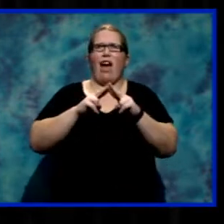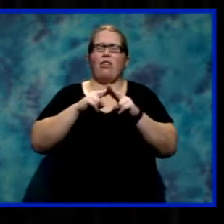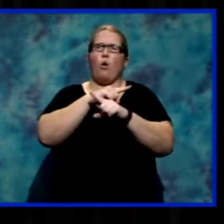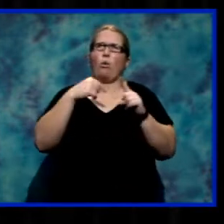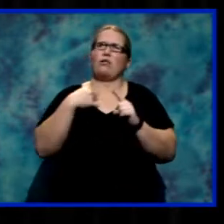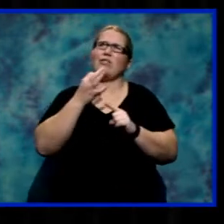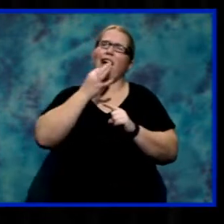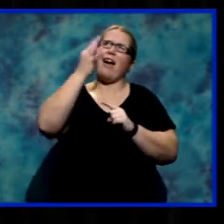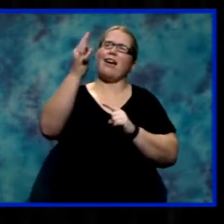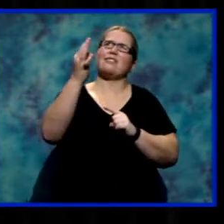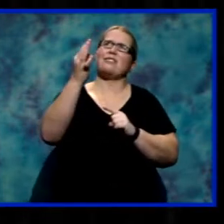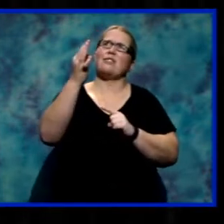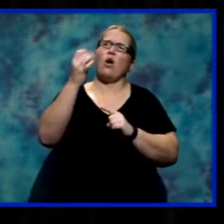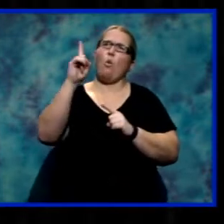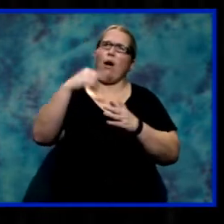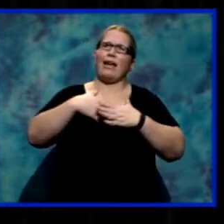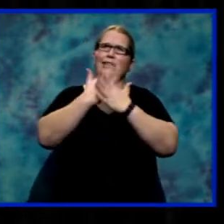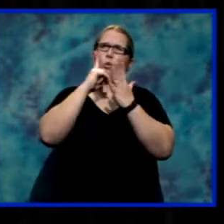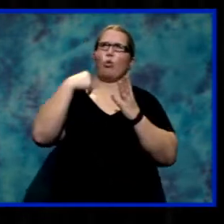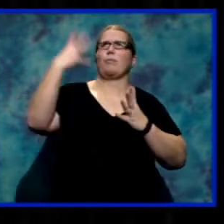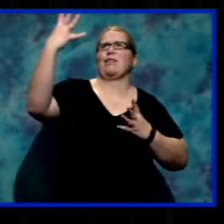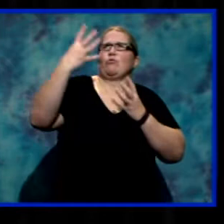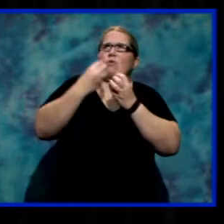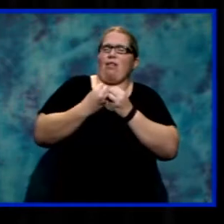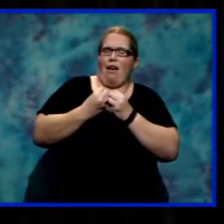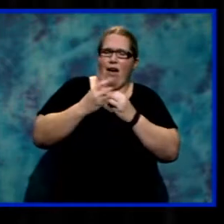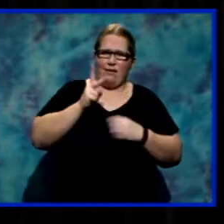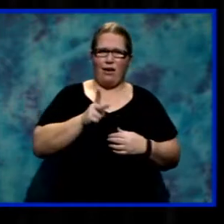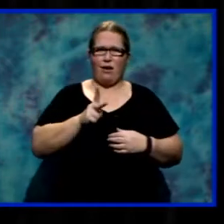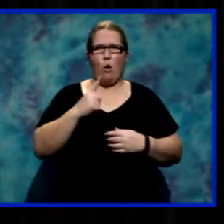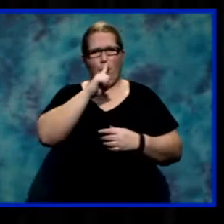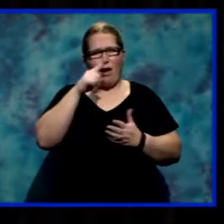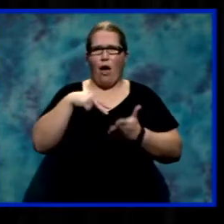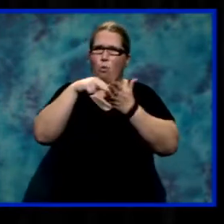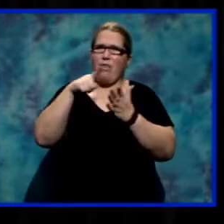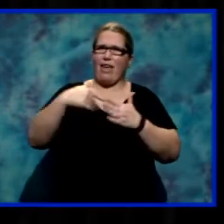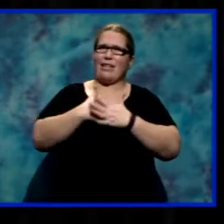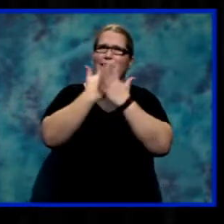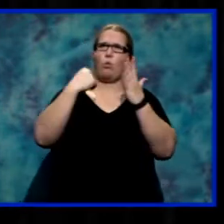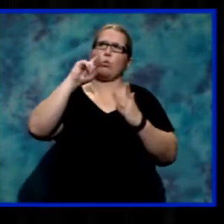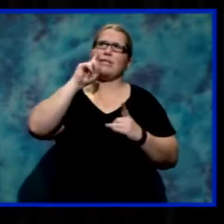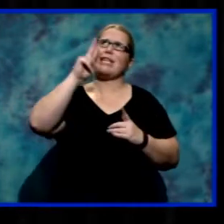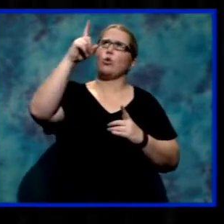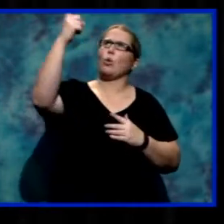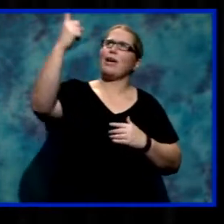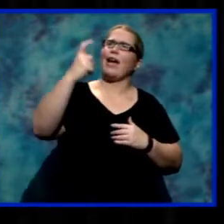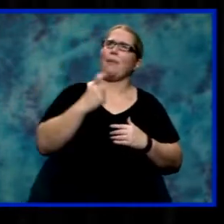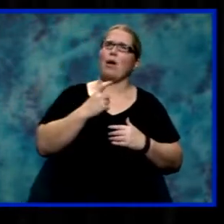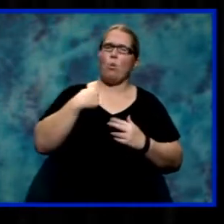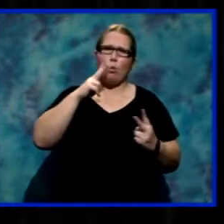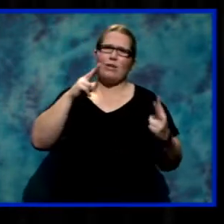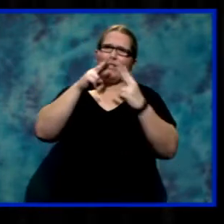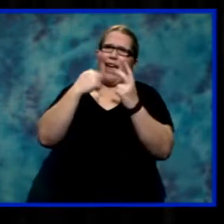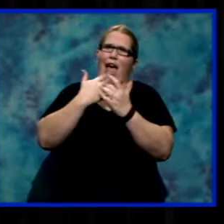you will one day bring us together again. We can't wait to that day when we see you come and we see our loved